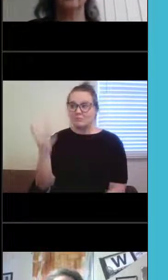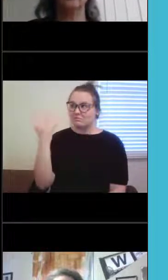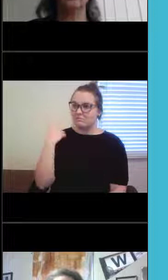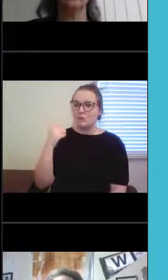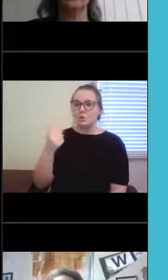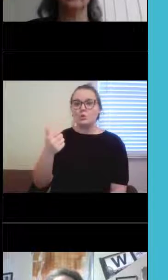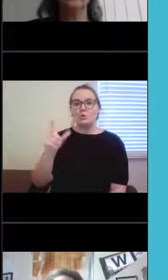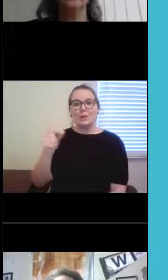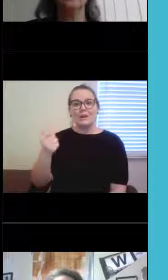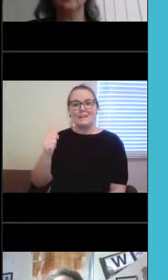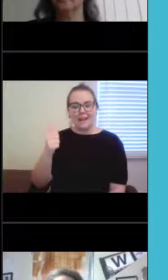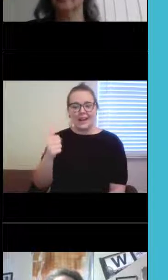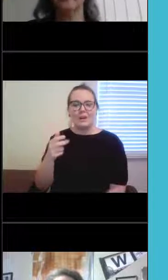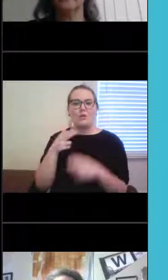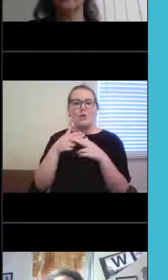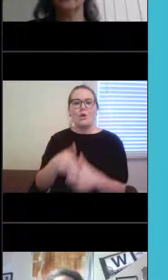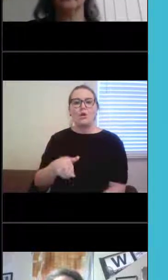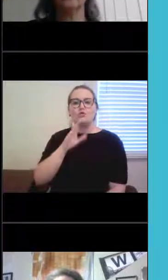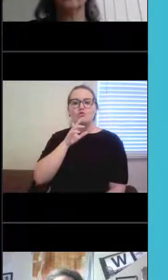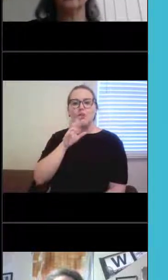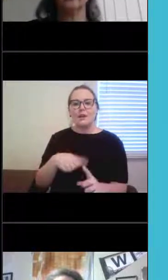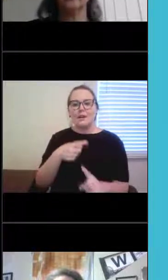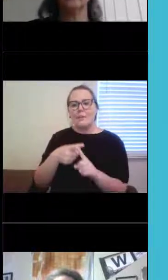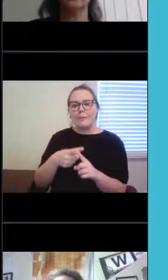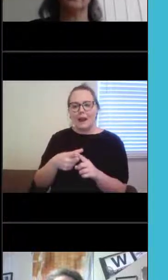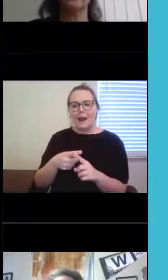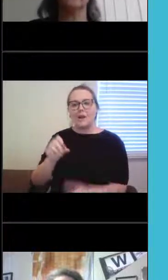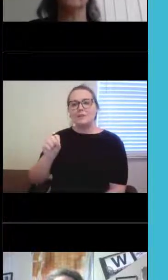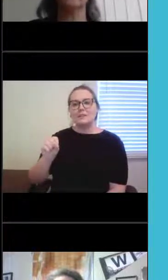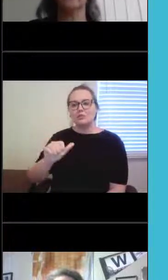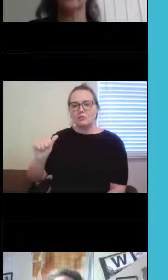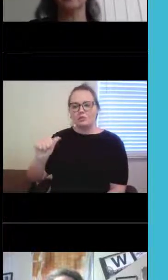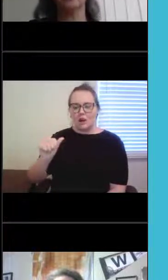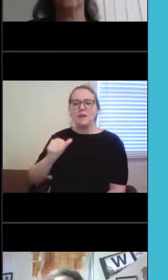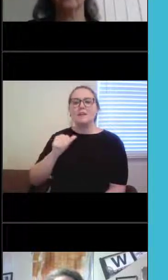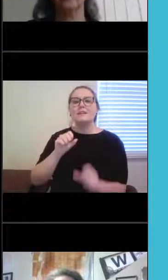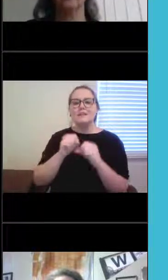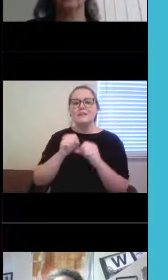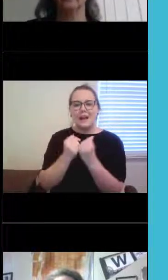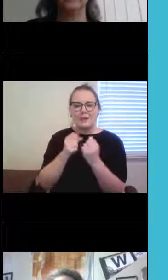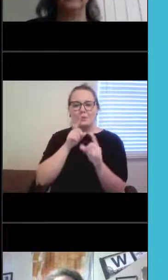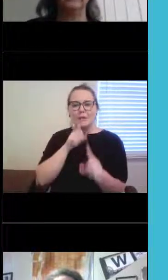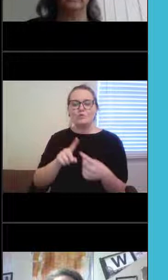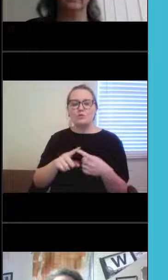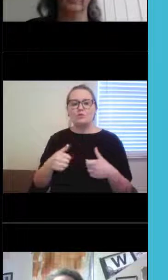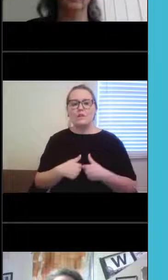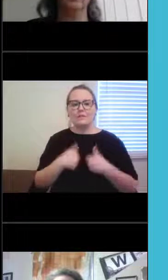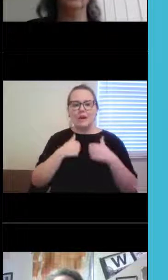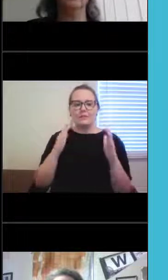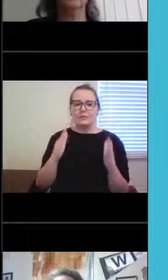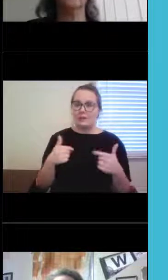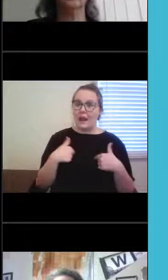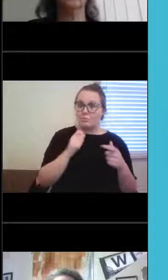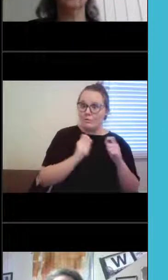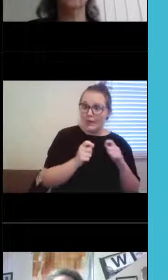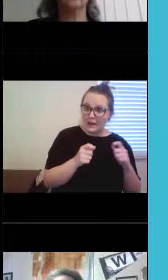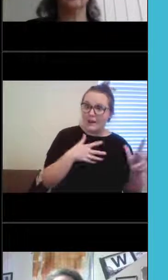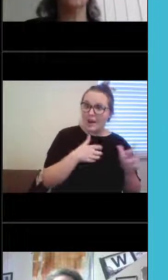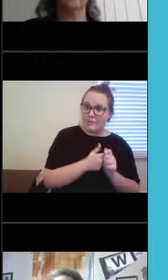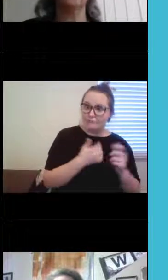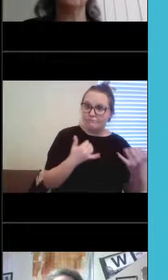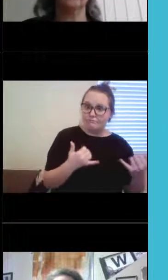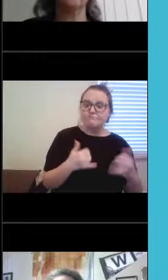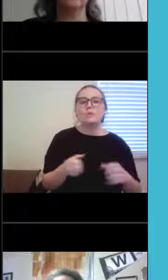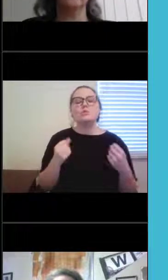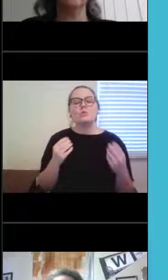broader information called Talking About Sexual Assault, Society's Response to Survivors. I'm actually revising and updating it now. So, there's